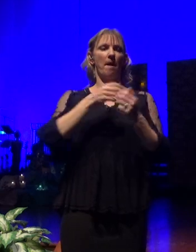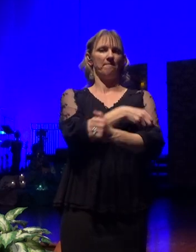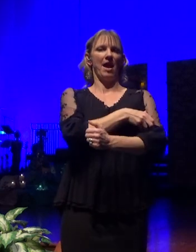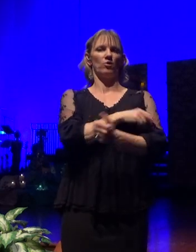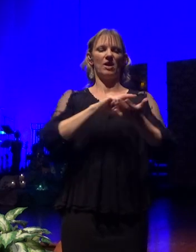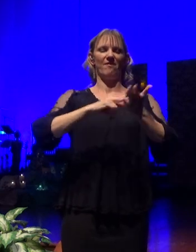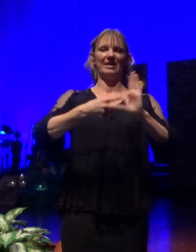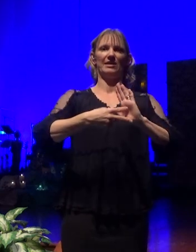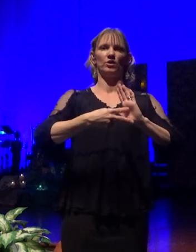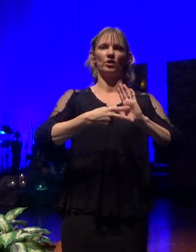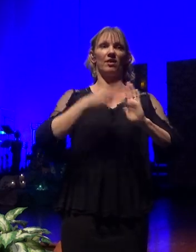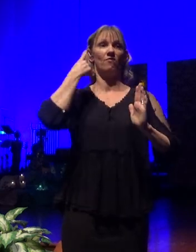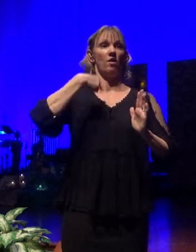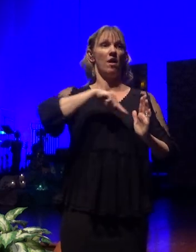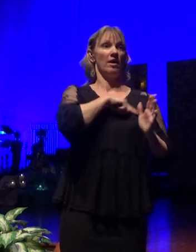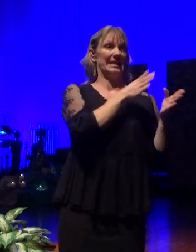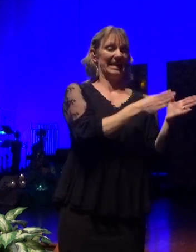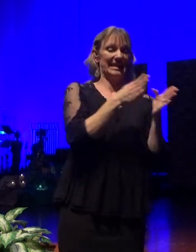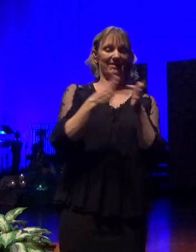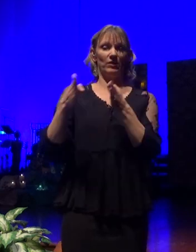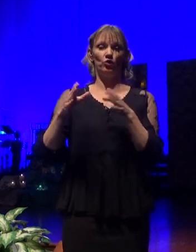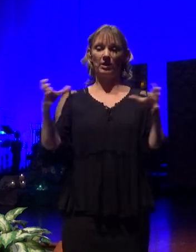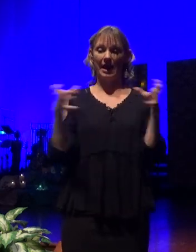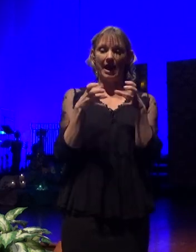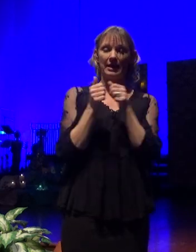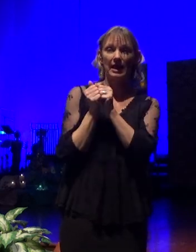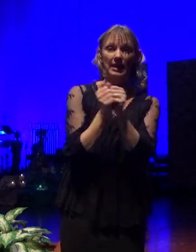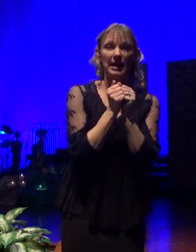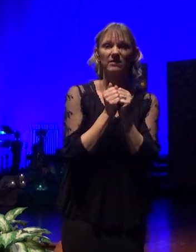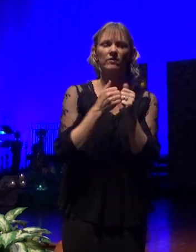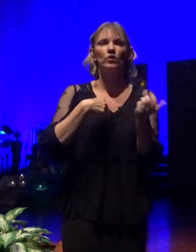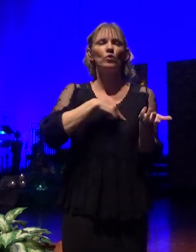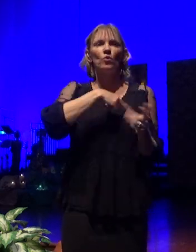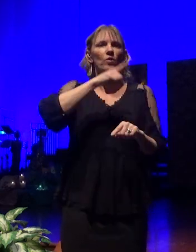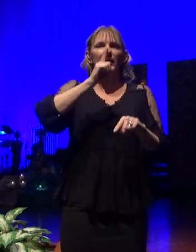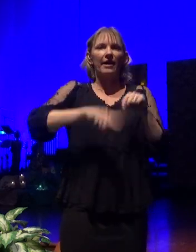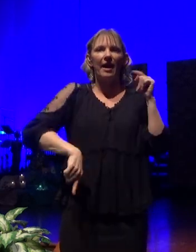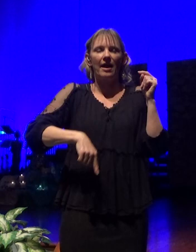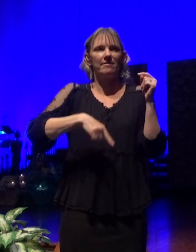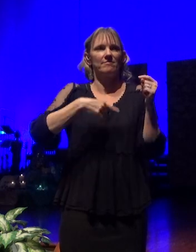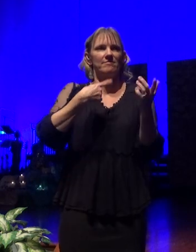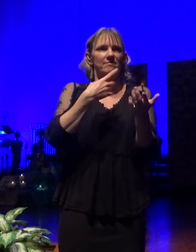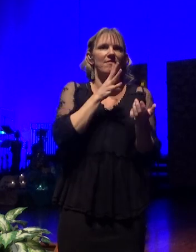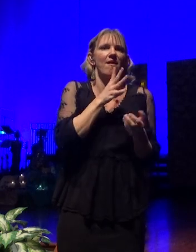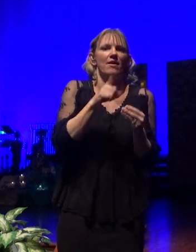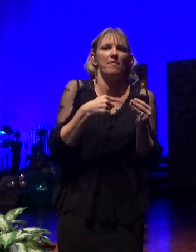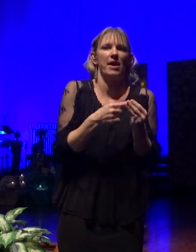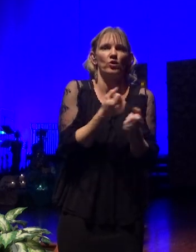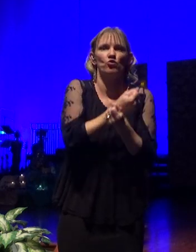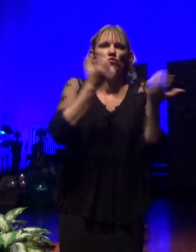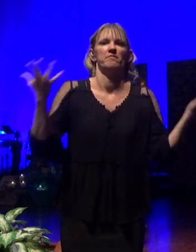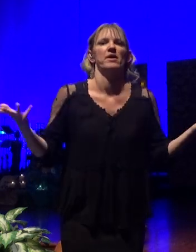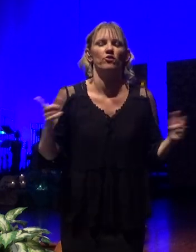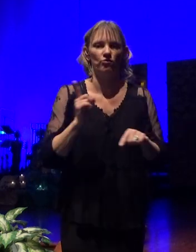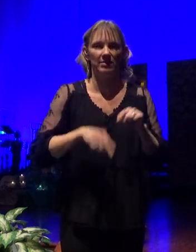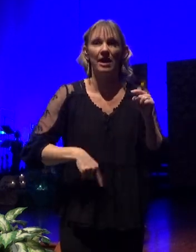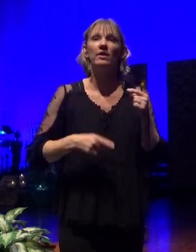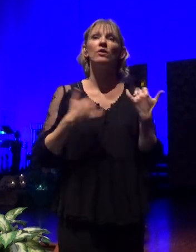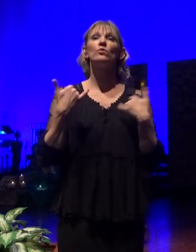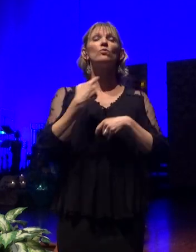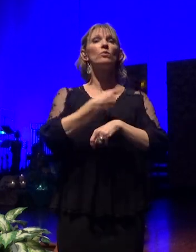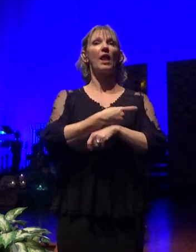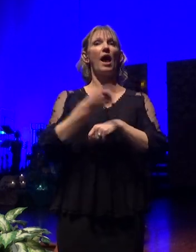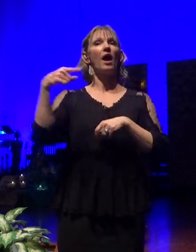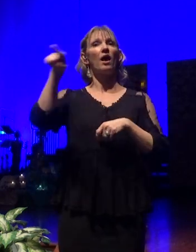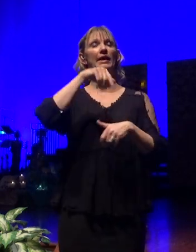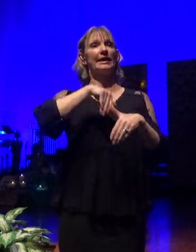and collectively cannot be talked of or spoken of enough. Indeed, as you came in today, you